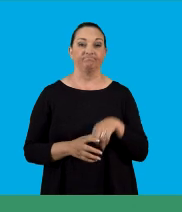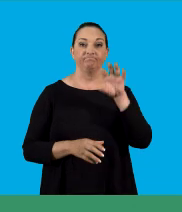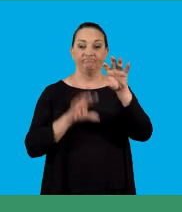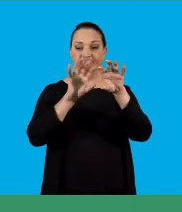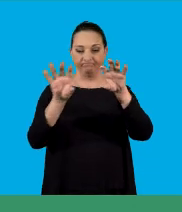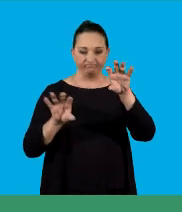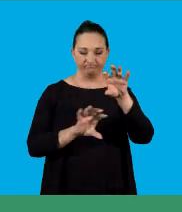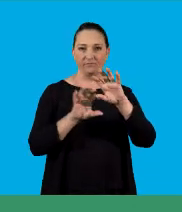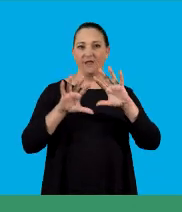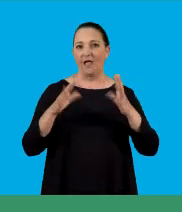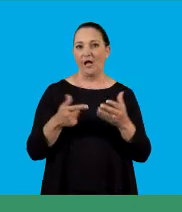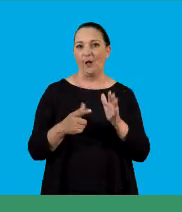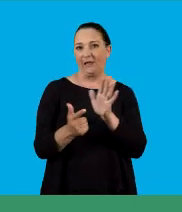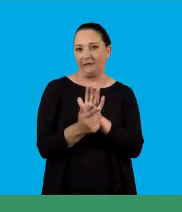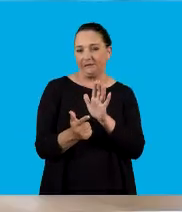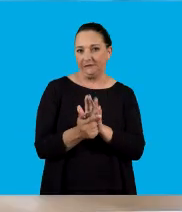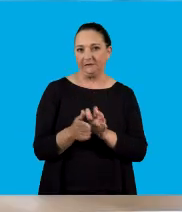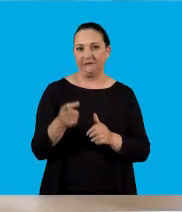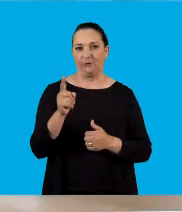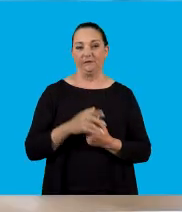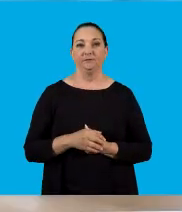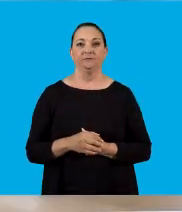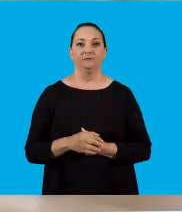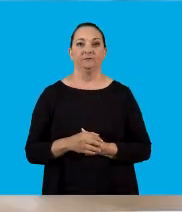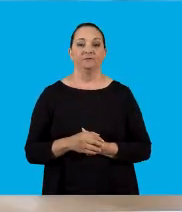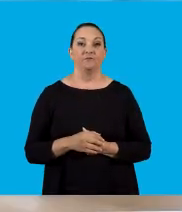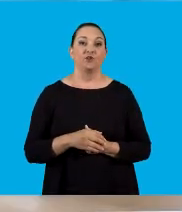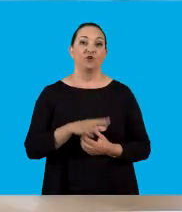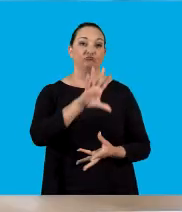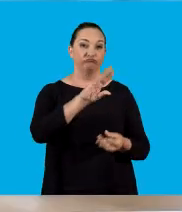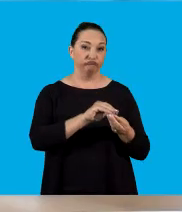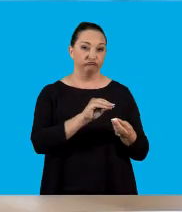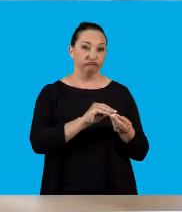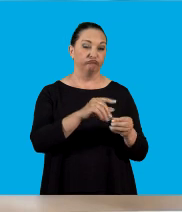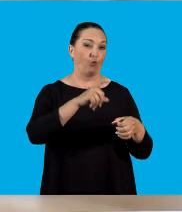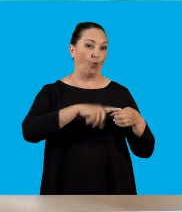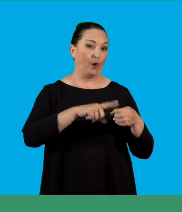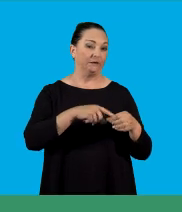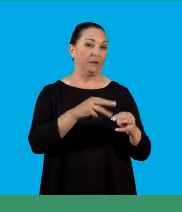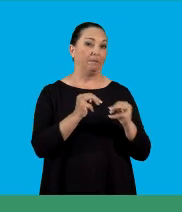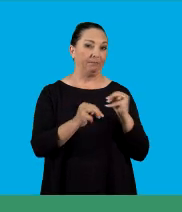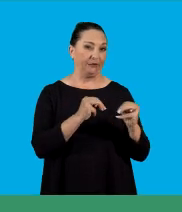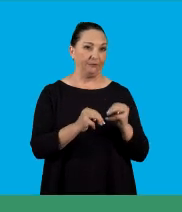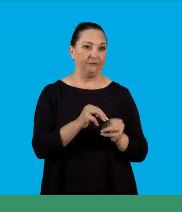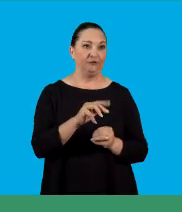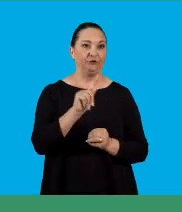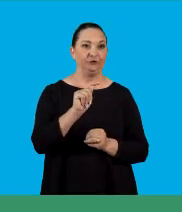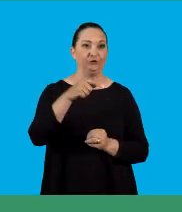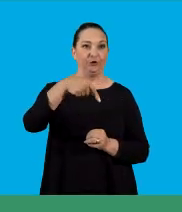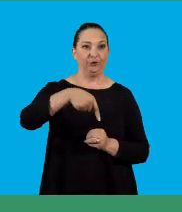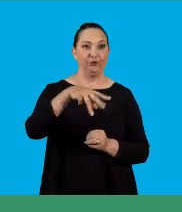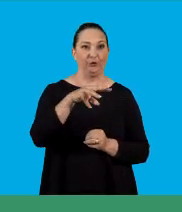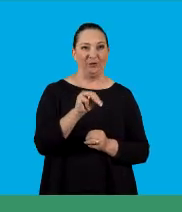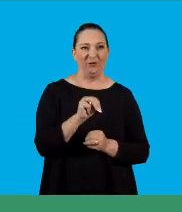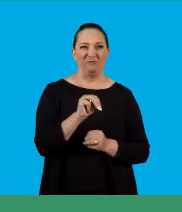Our map, this is how our lesson is going to be structured. The focus is total quality management. We will start by looking into the